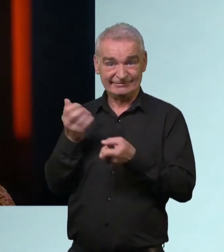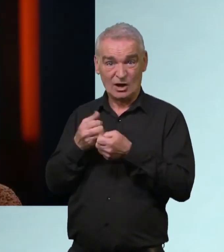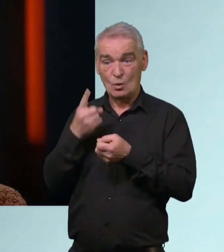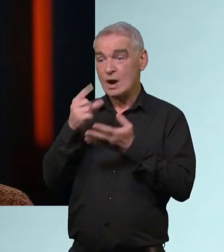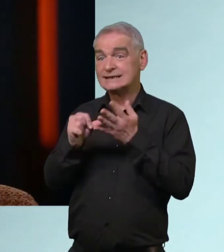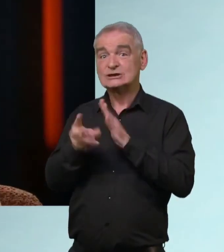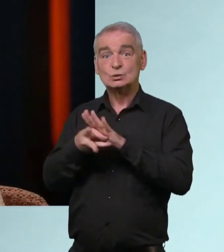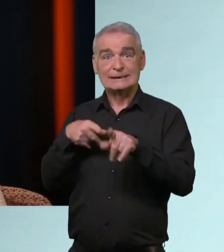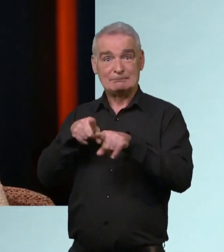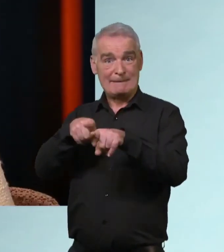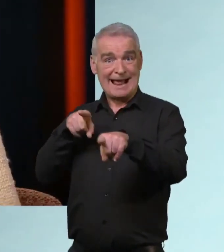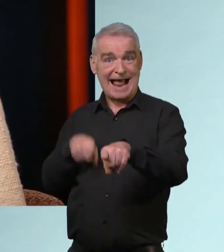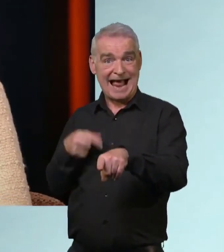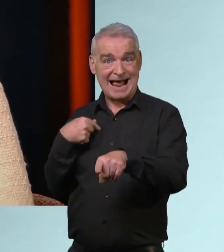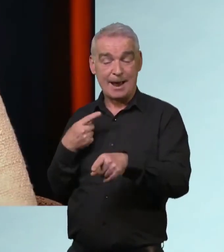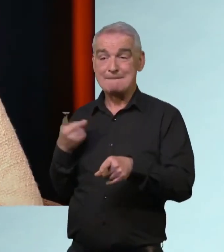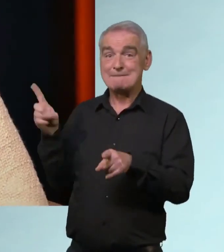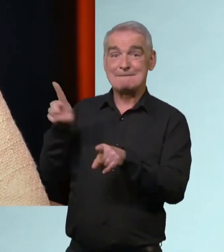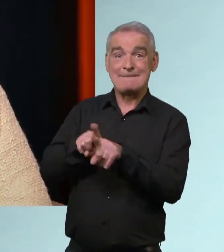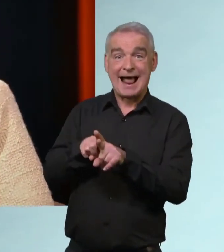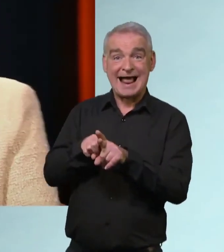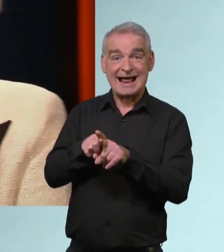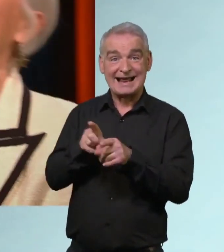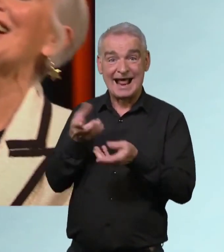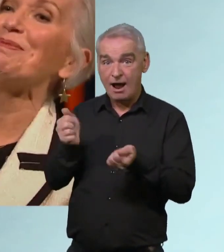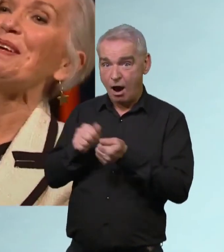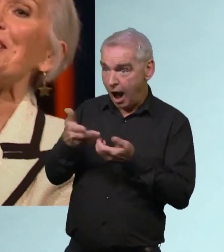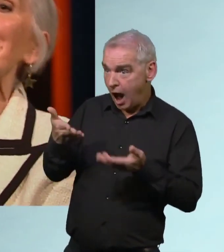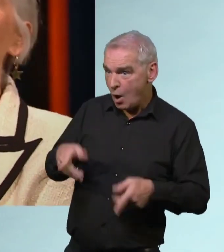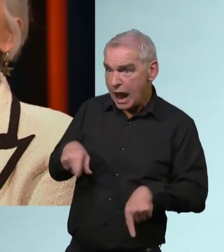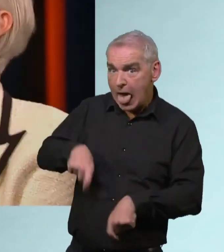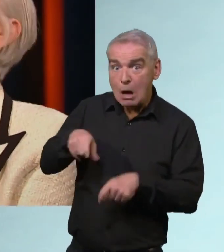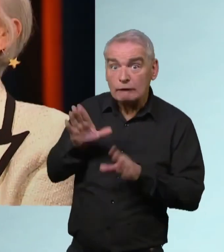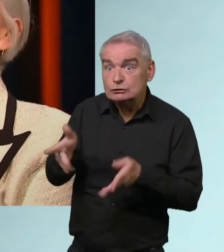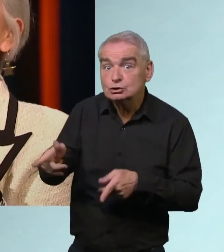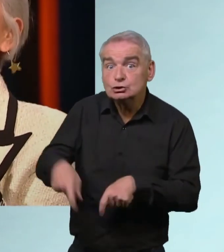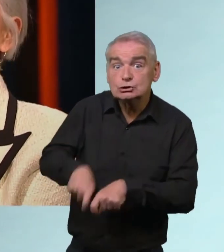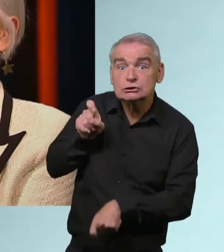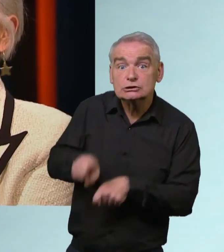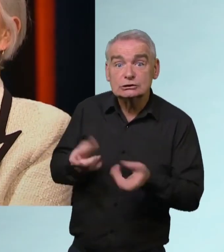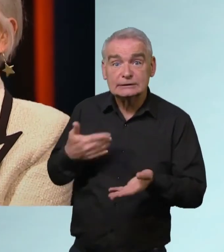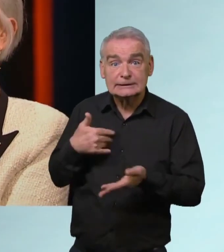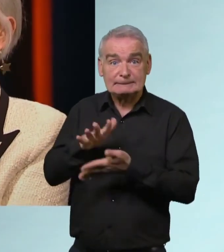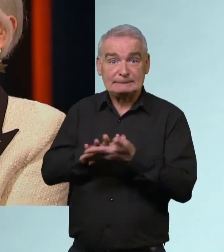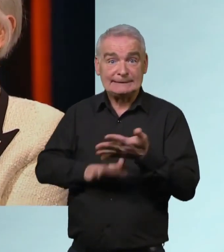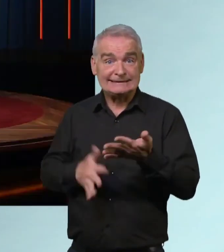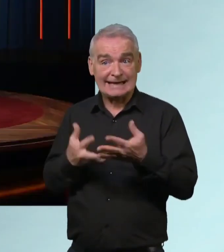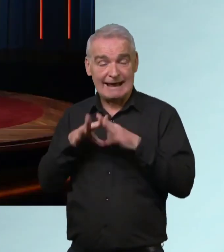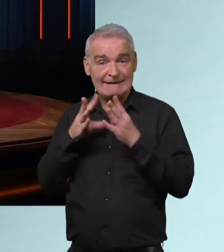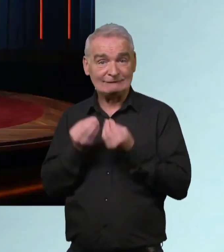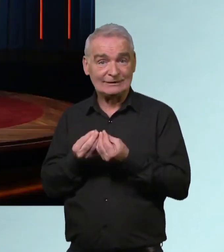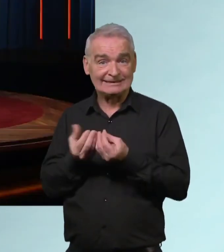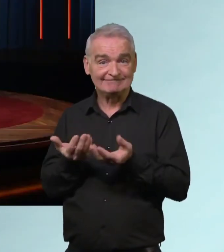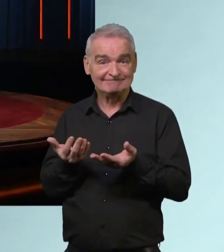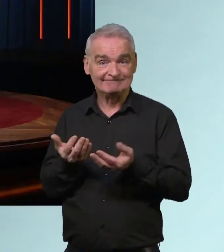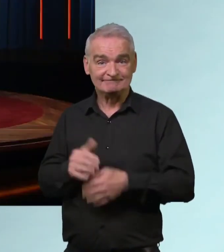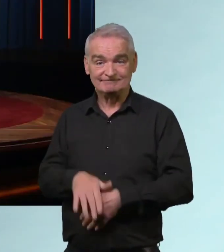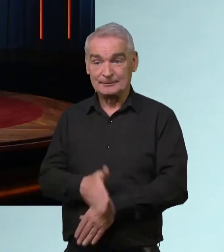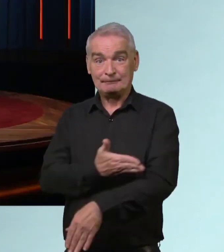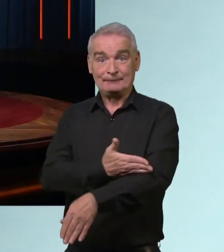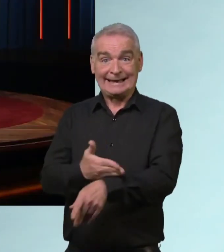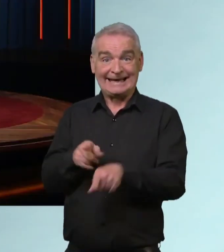in and going, you're doing what now? You're putting your legs where? So it's always very difficult to do anything way at the